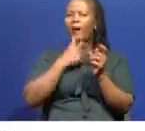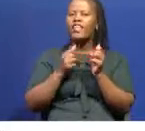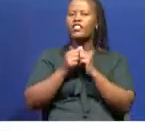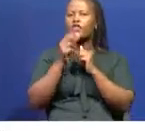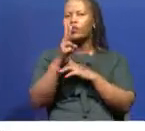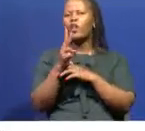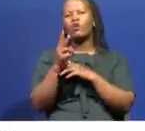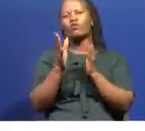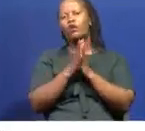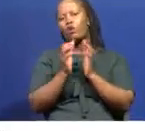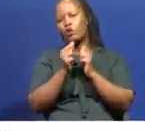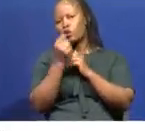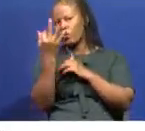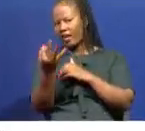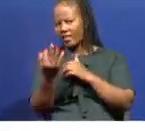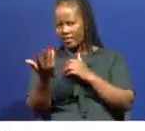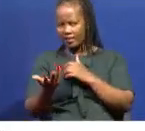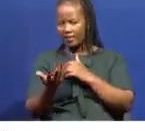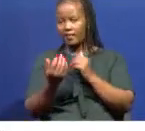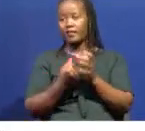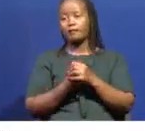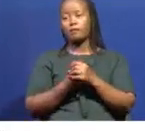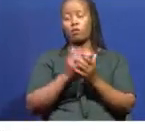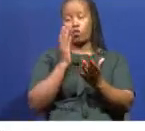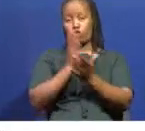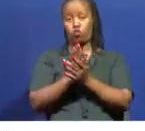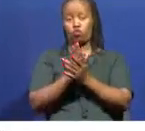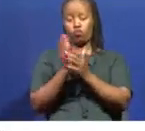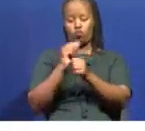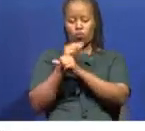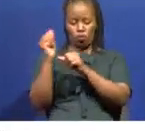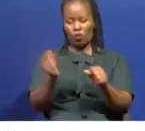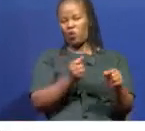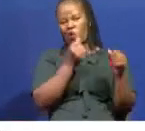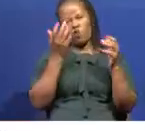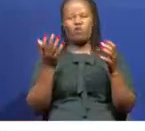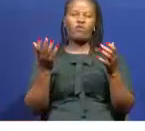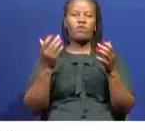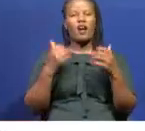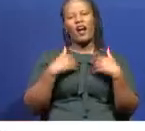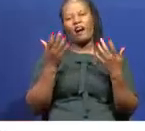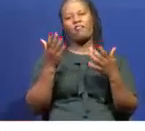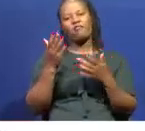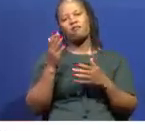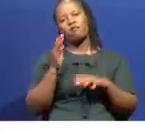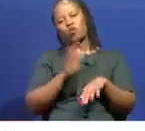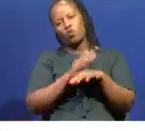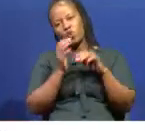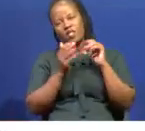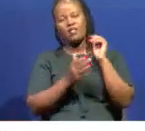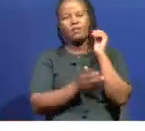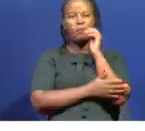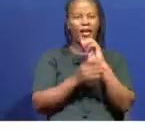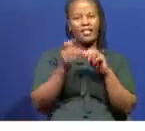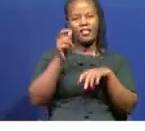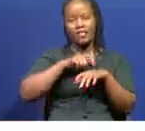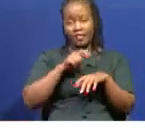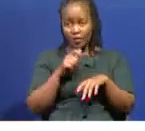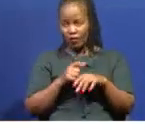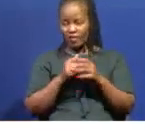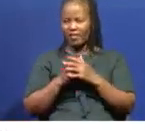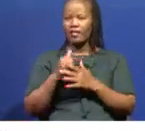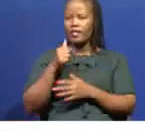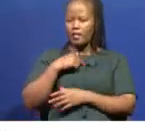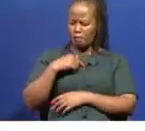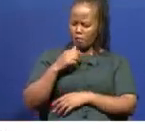Yes. Well, golf is that sport where you'll have your good seasons, your bad seasons. So it's, for me, it's really taught